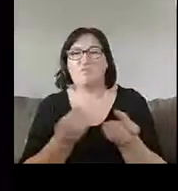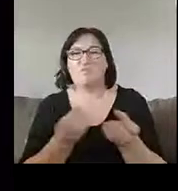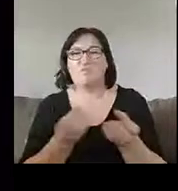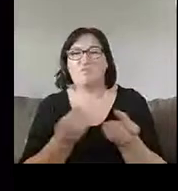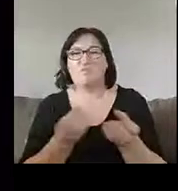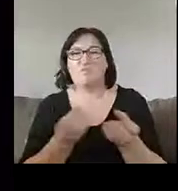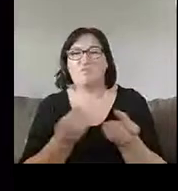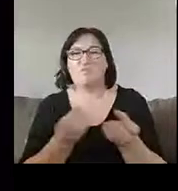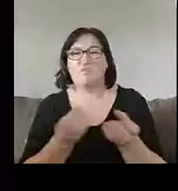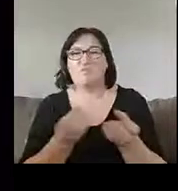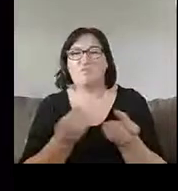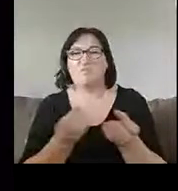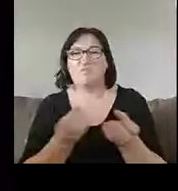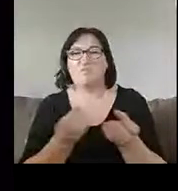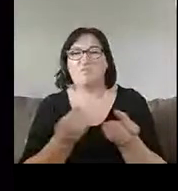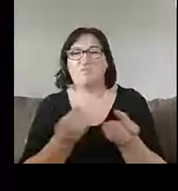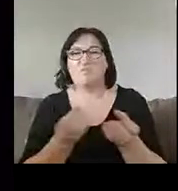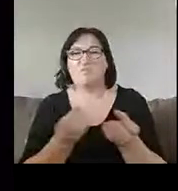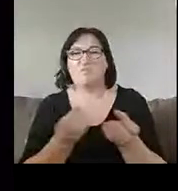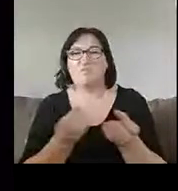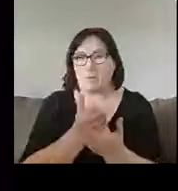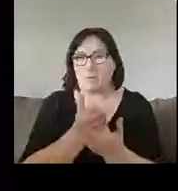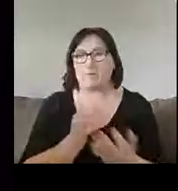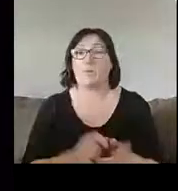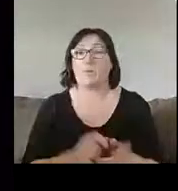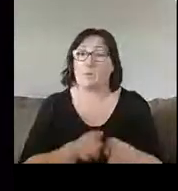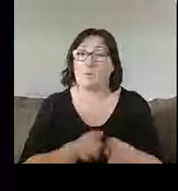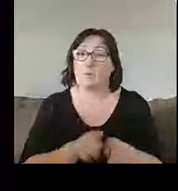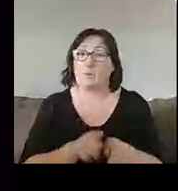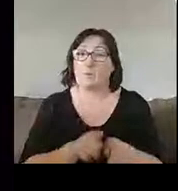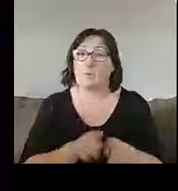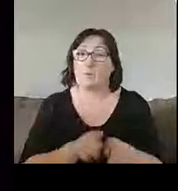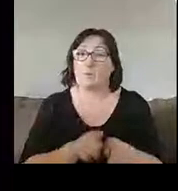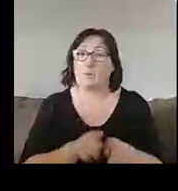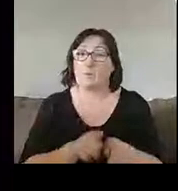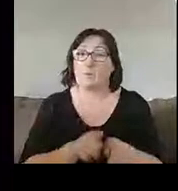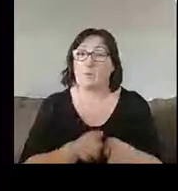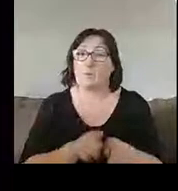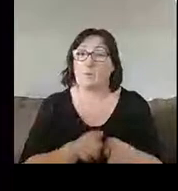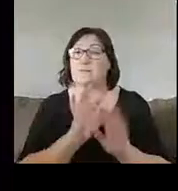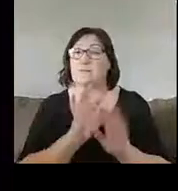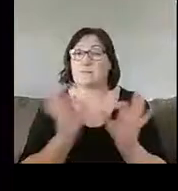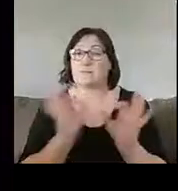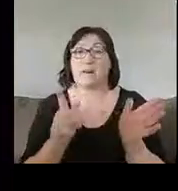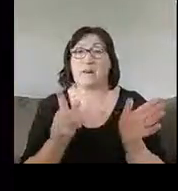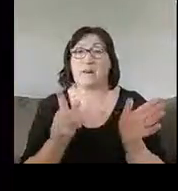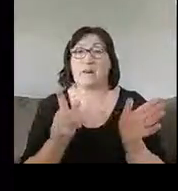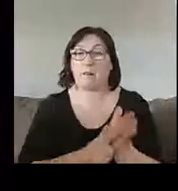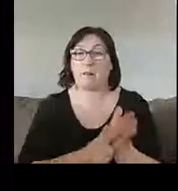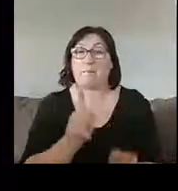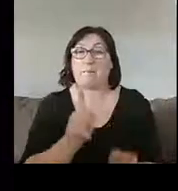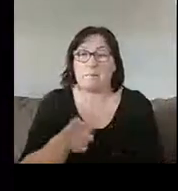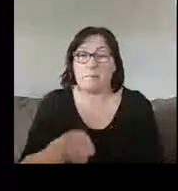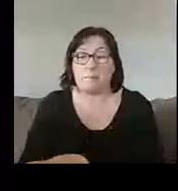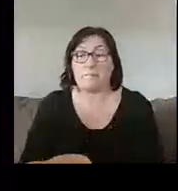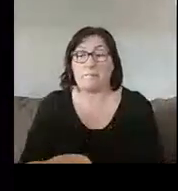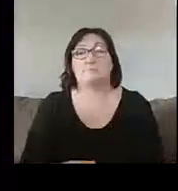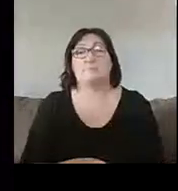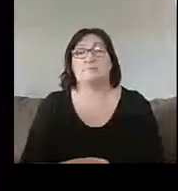the disclaimer, the information therefore has no binding legal effect. And the relevant